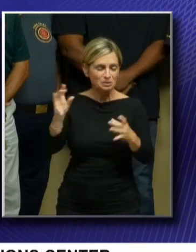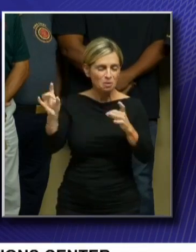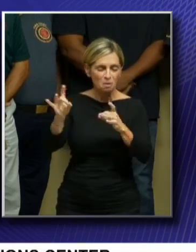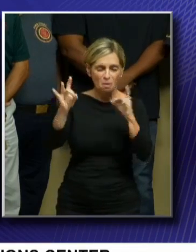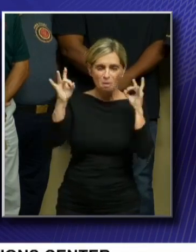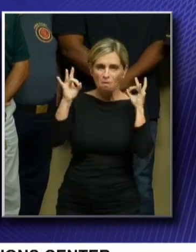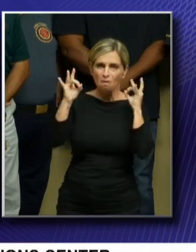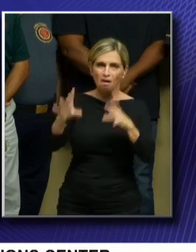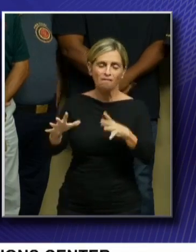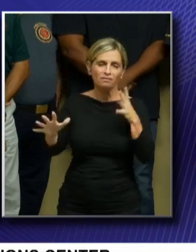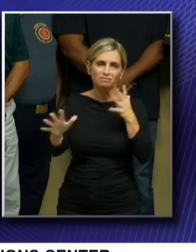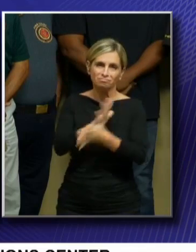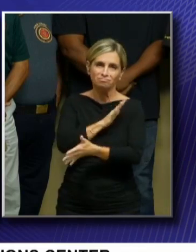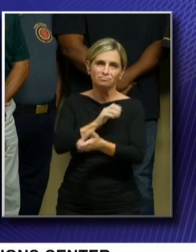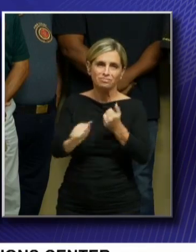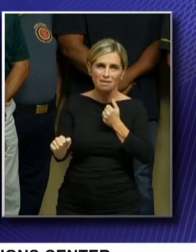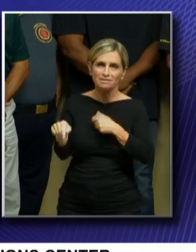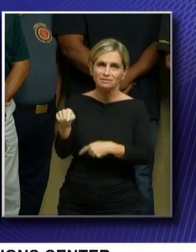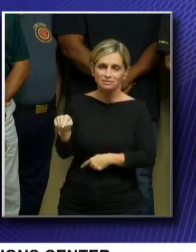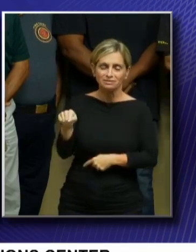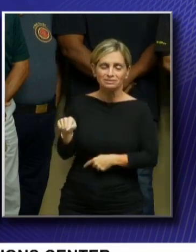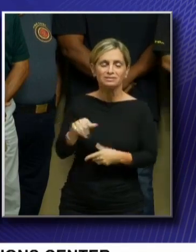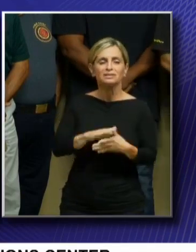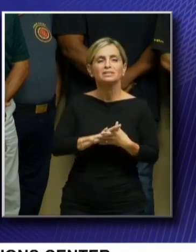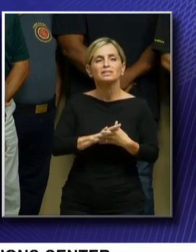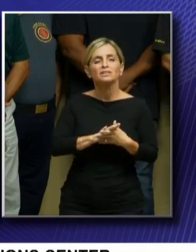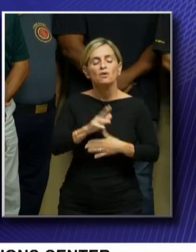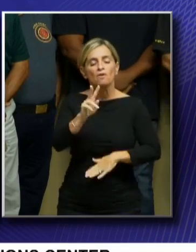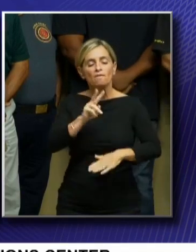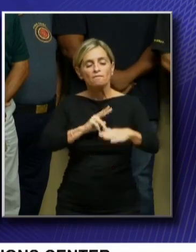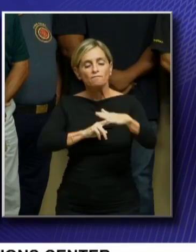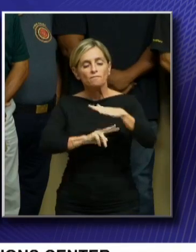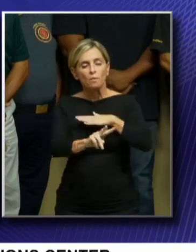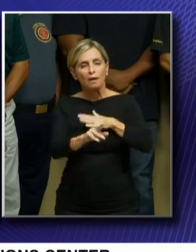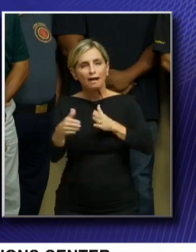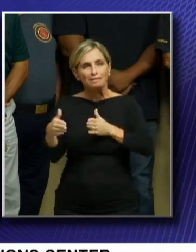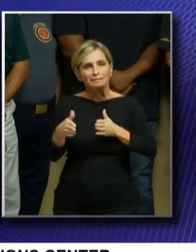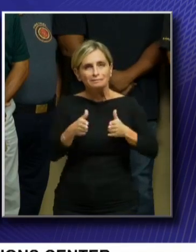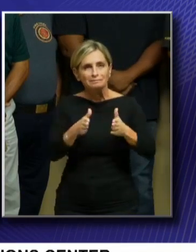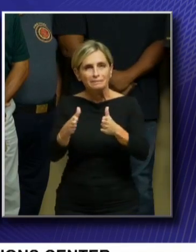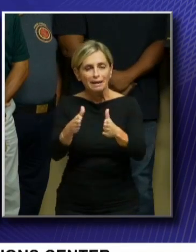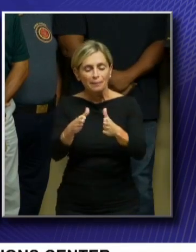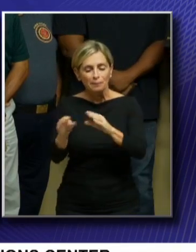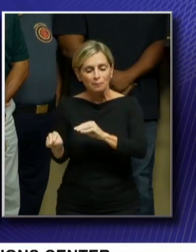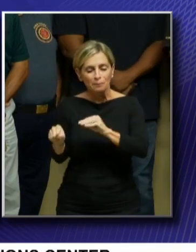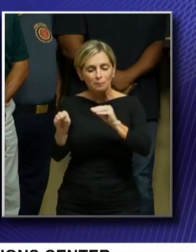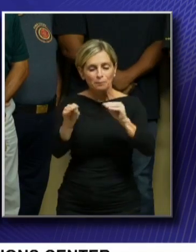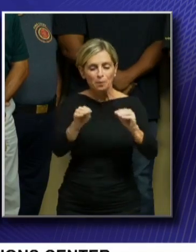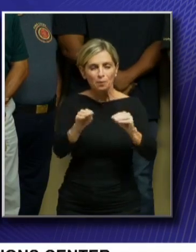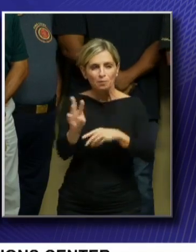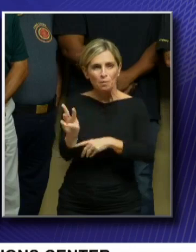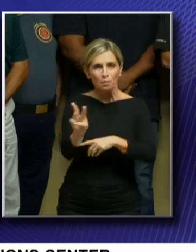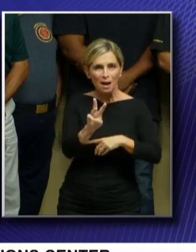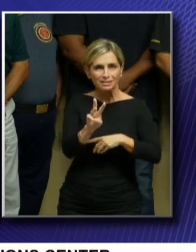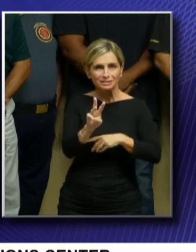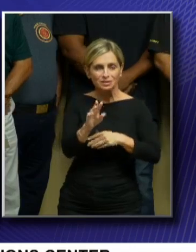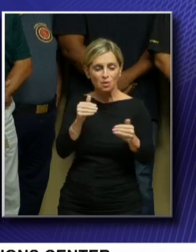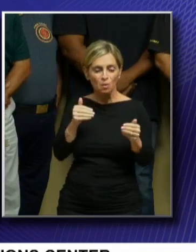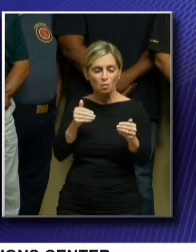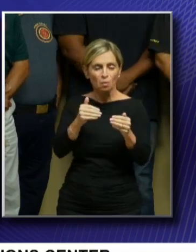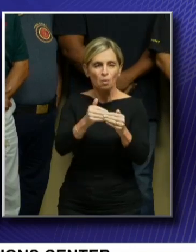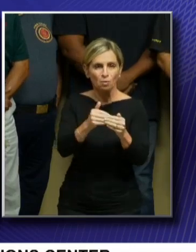damage. The forecast track has shifted to the west, that's towards St. Lucie County and the Treasure